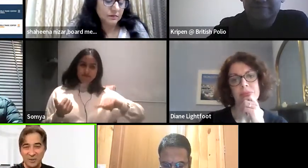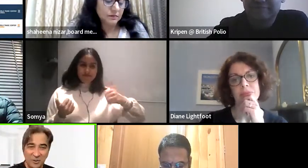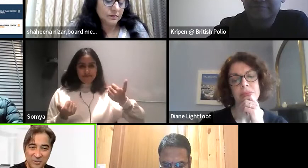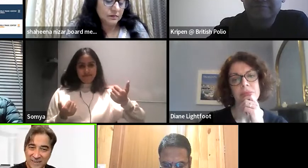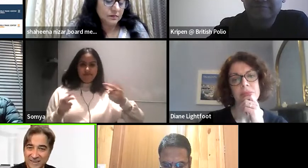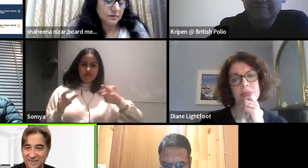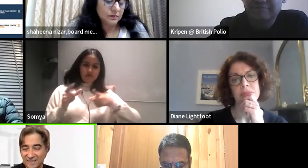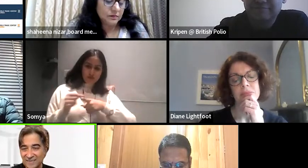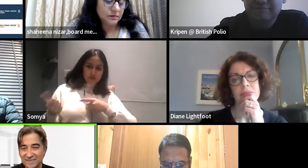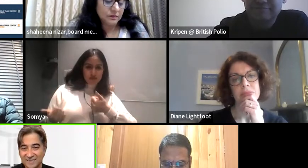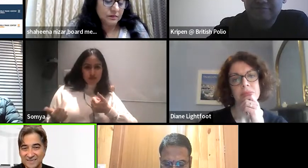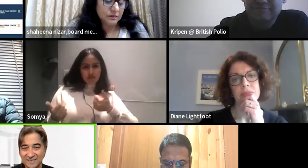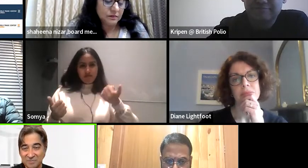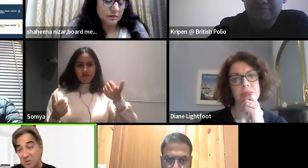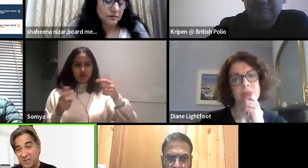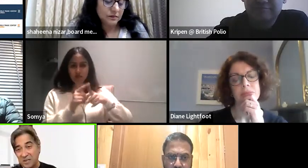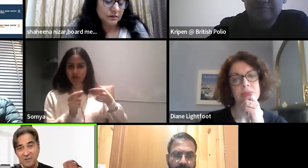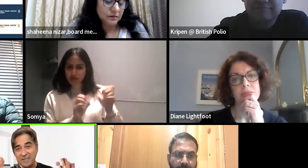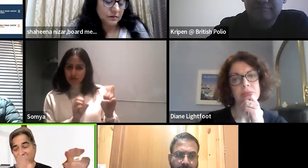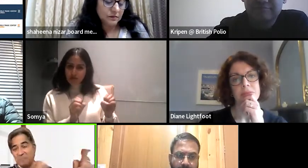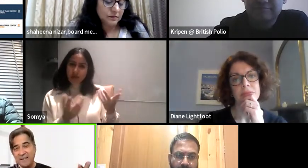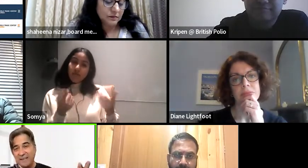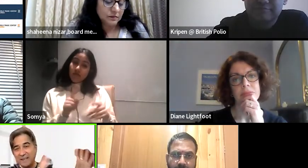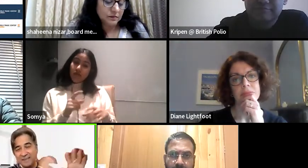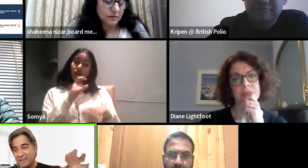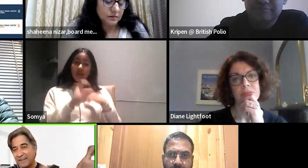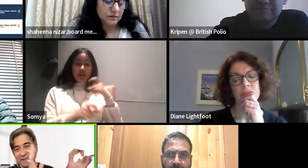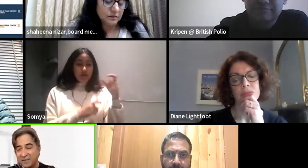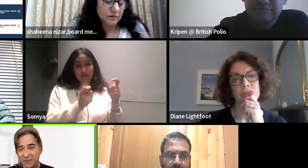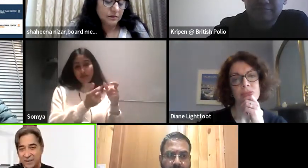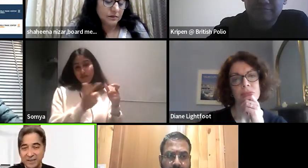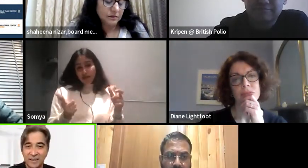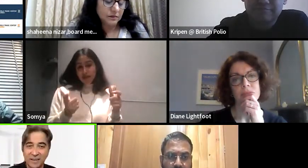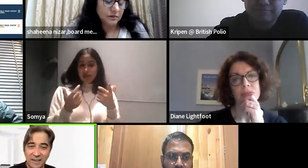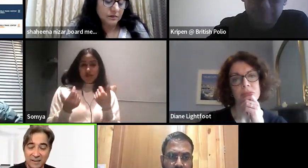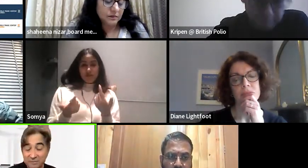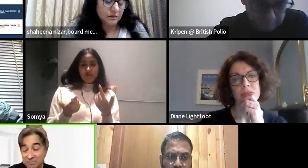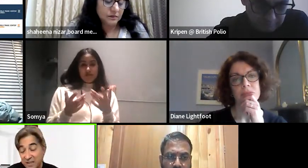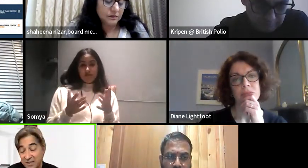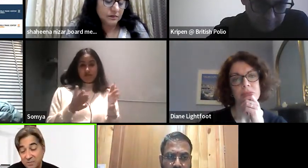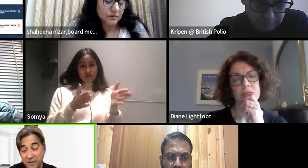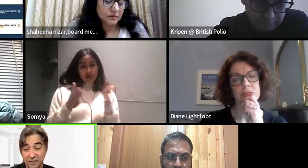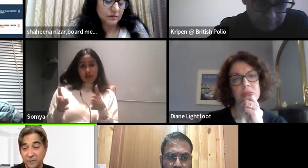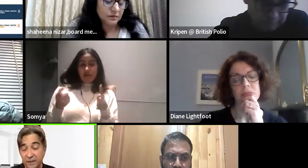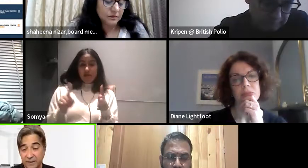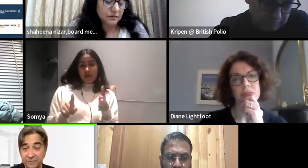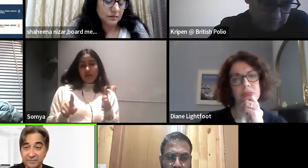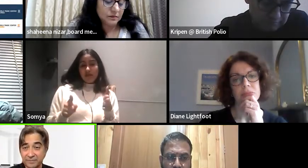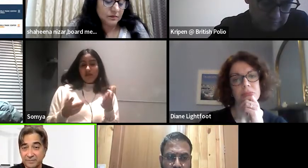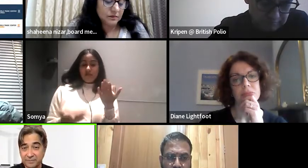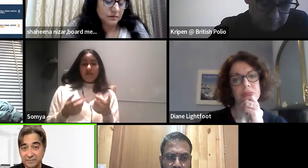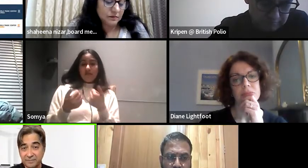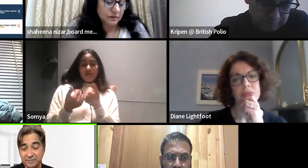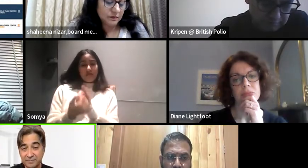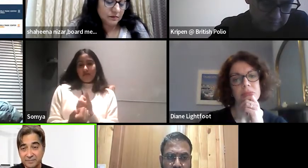working or not working. Because companies are paying and getting away by just paying the fine.